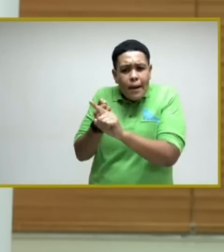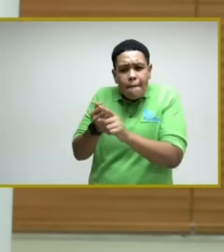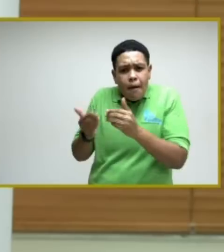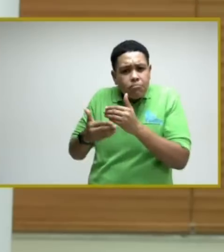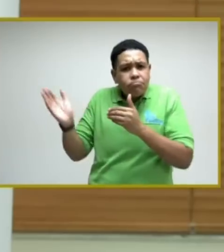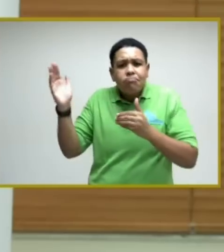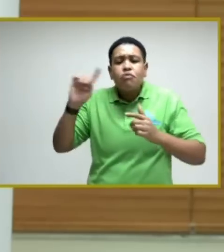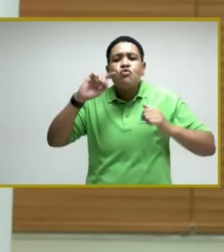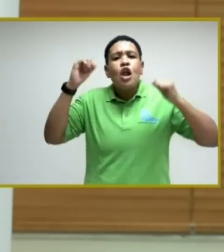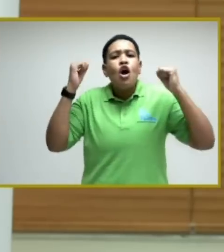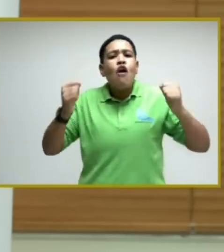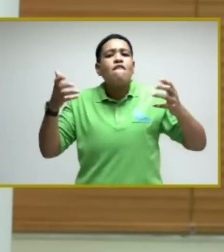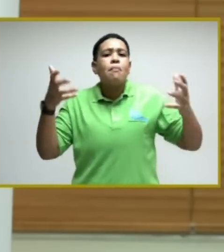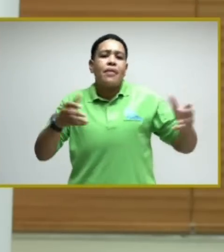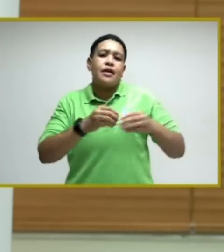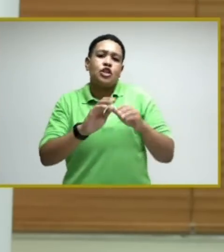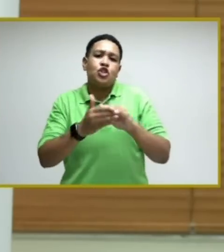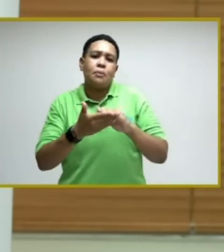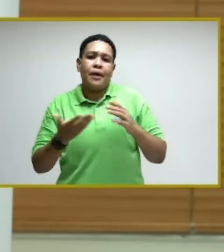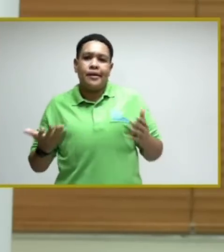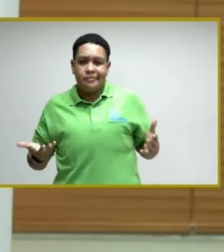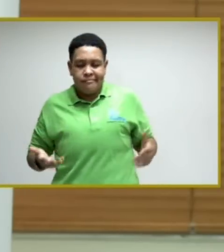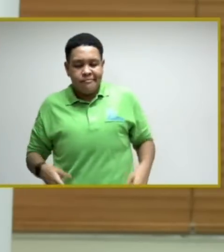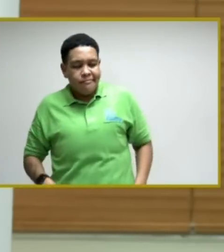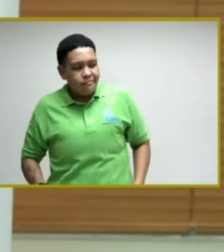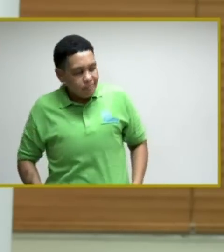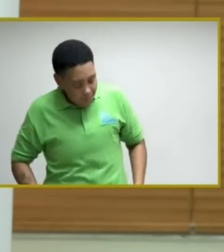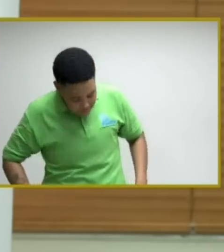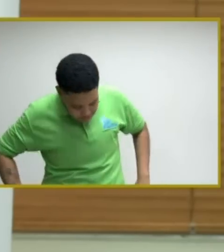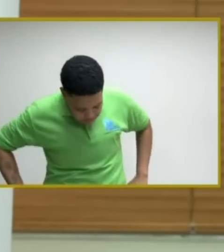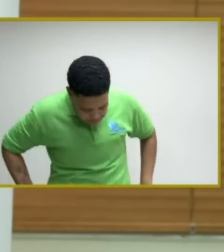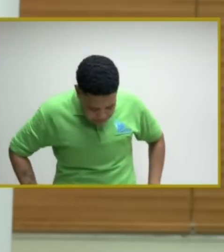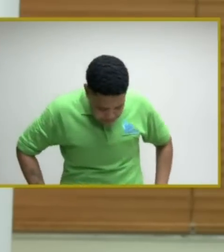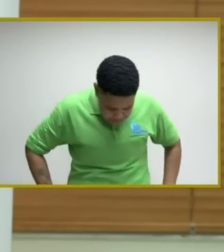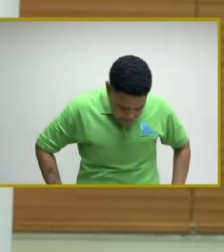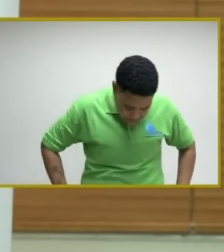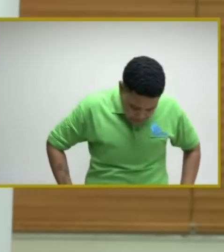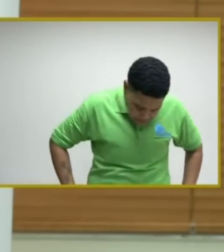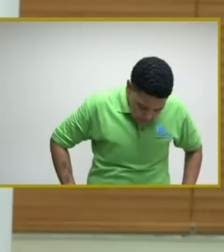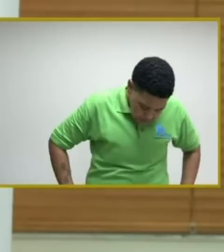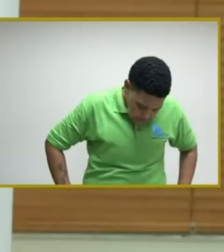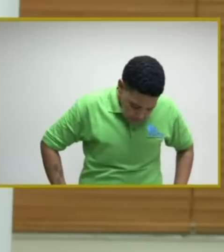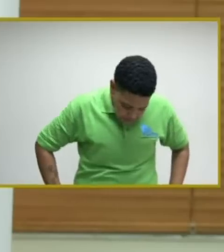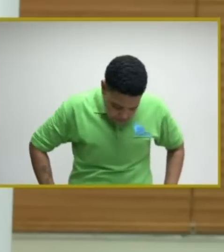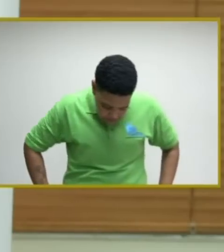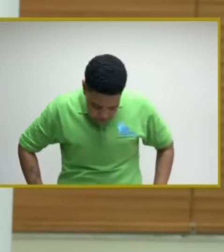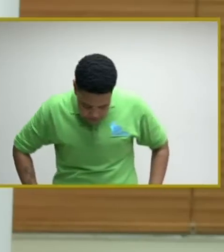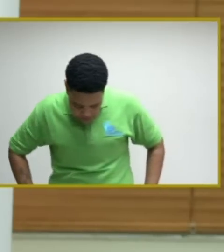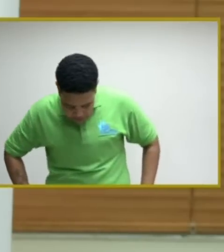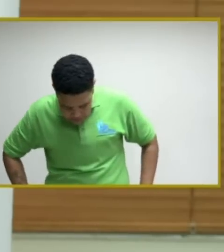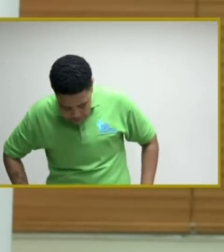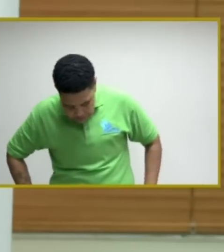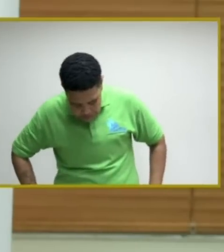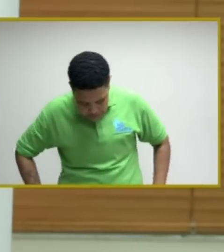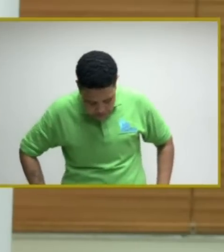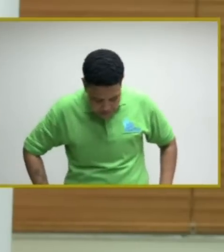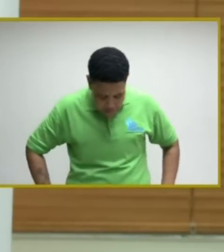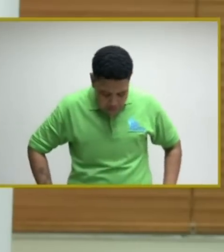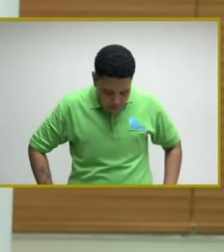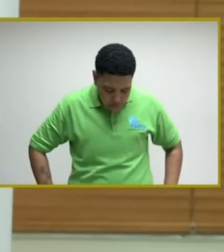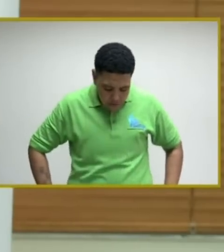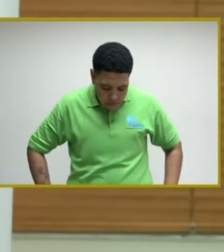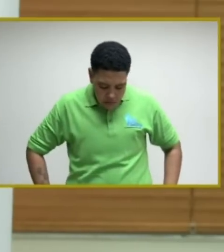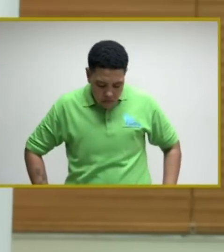confirmed present in Jamaica. I'd like to also comment on the genome